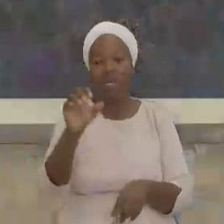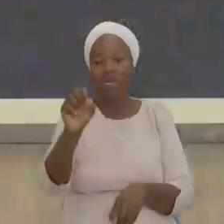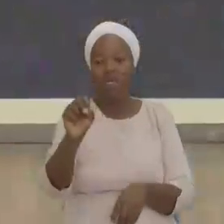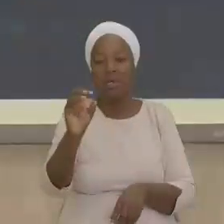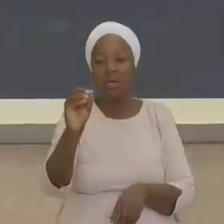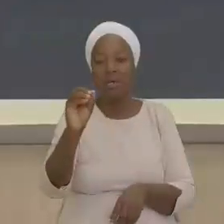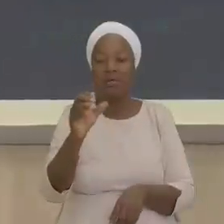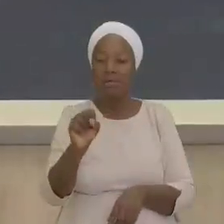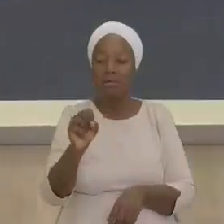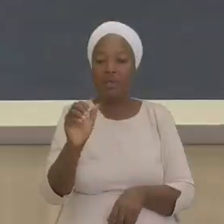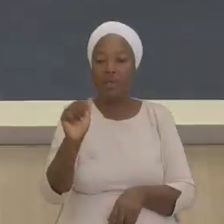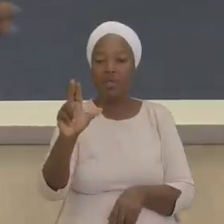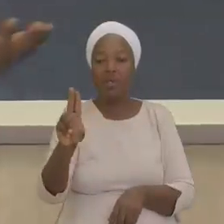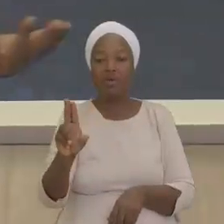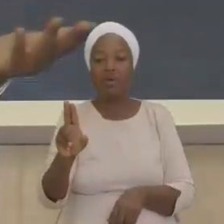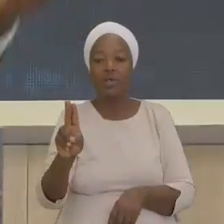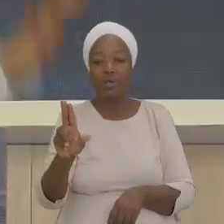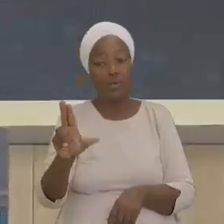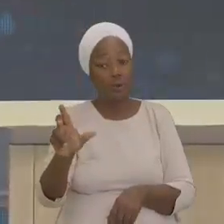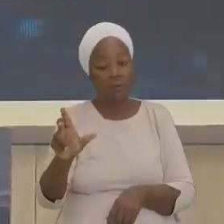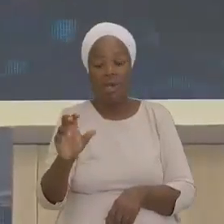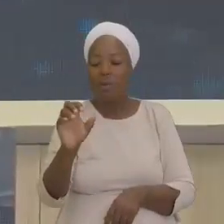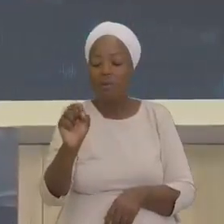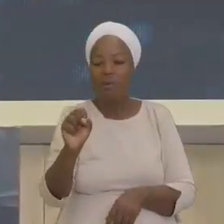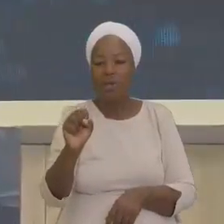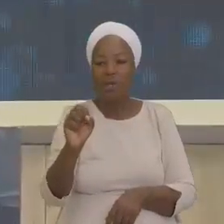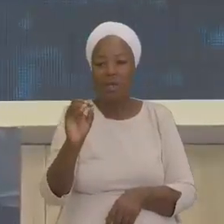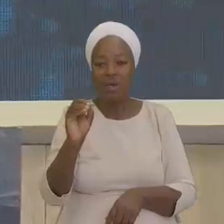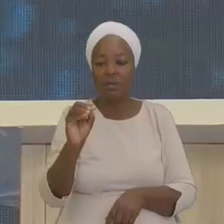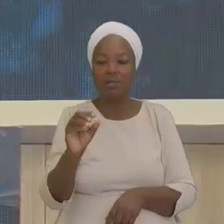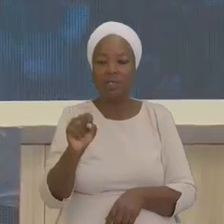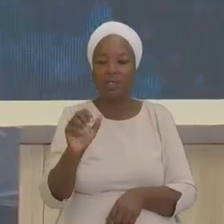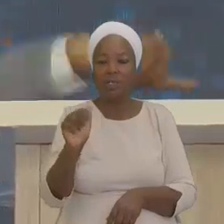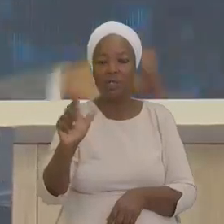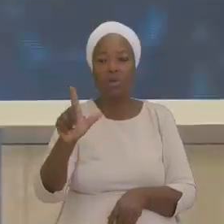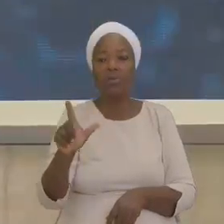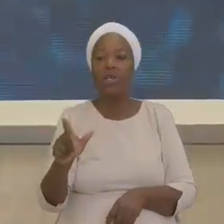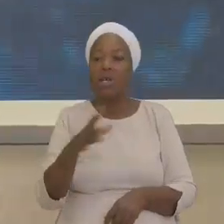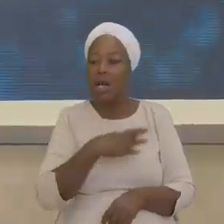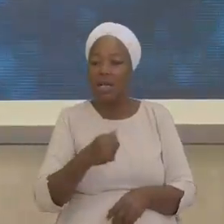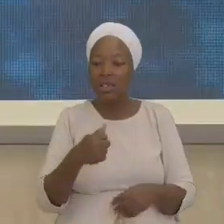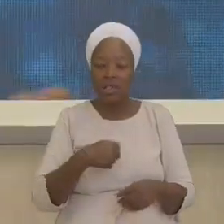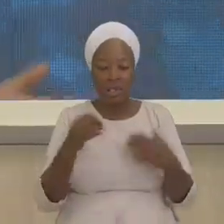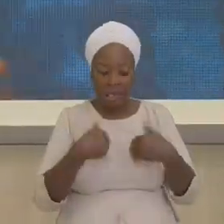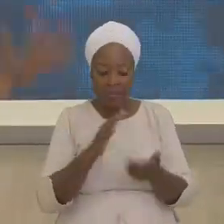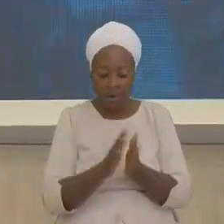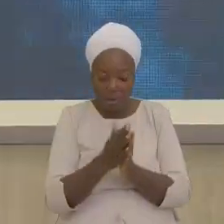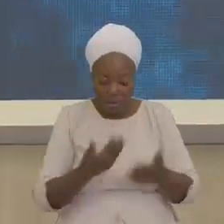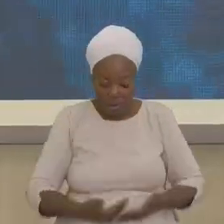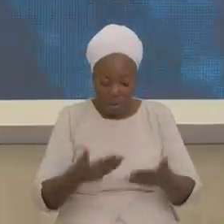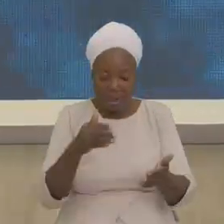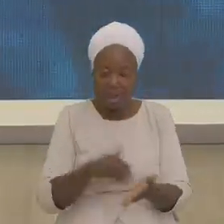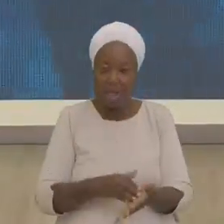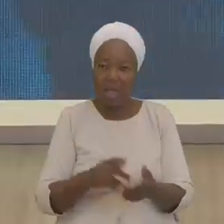In Damascus, he already started preaching. They brought him to the apostles in